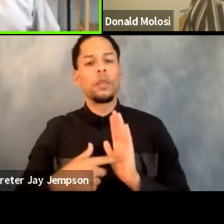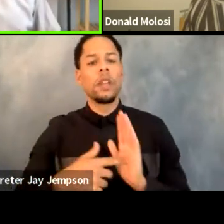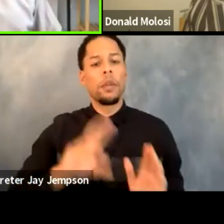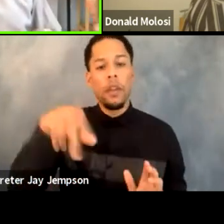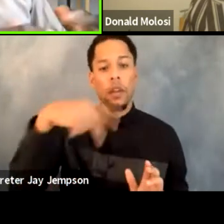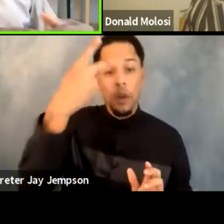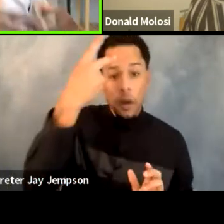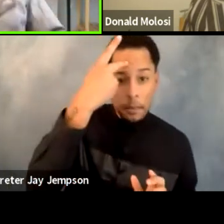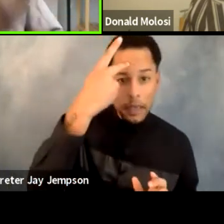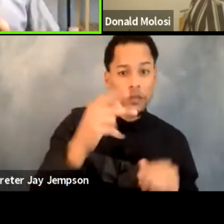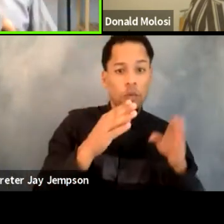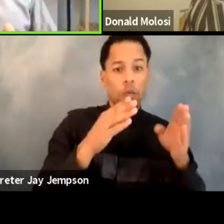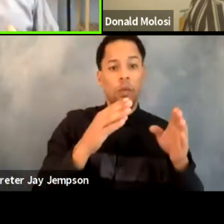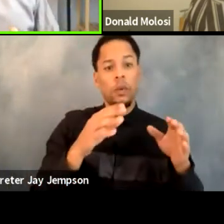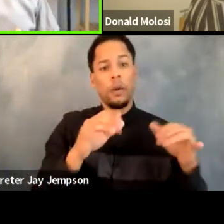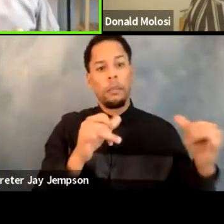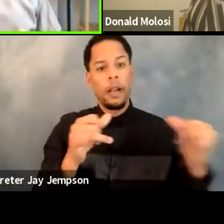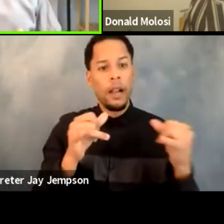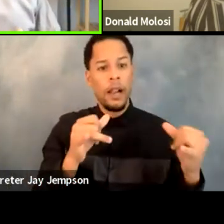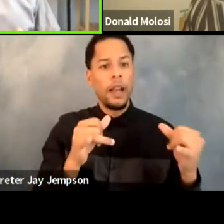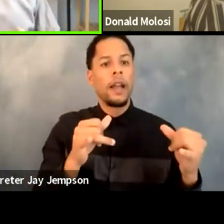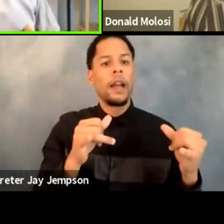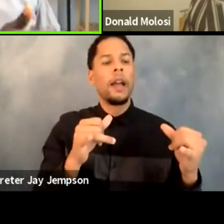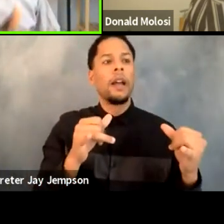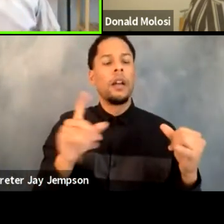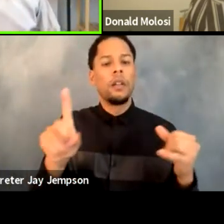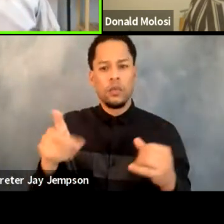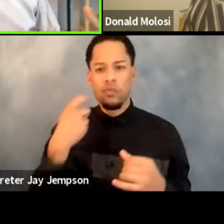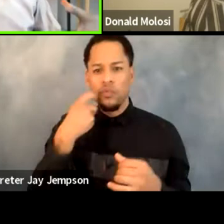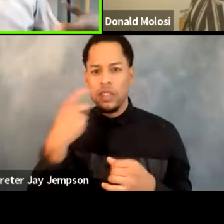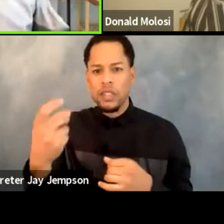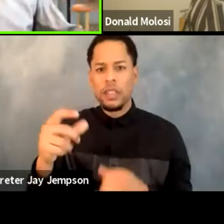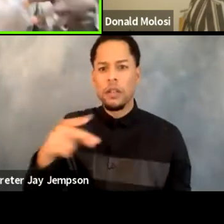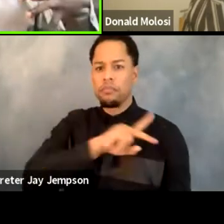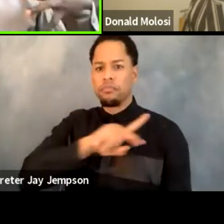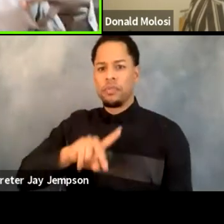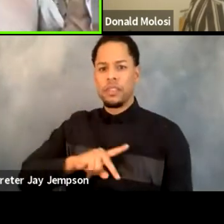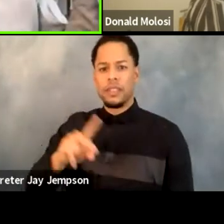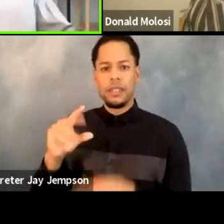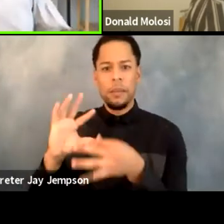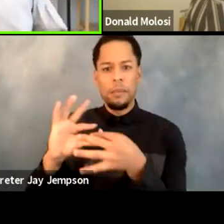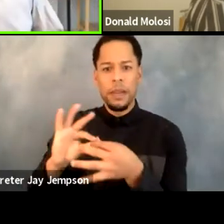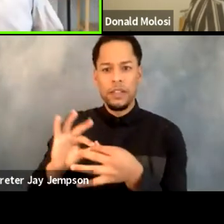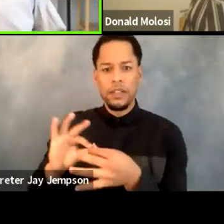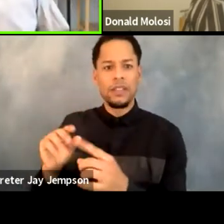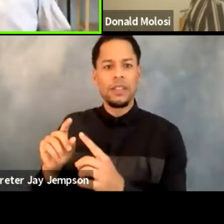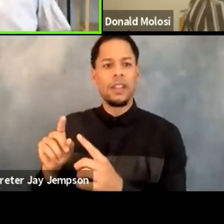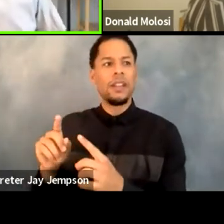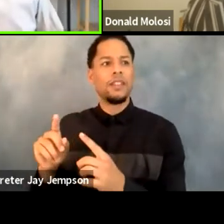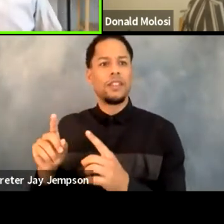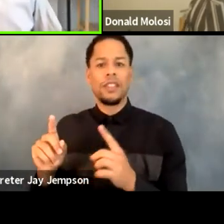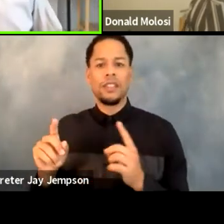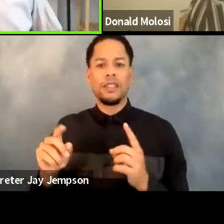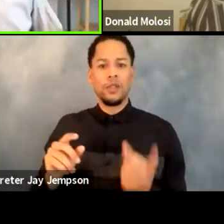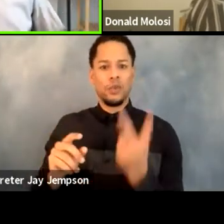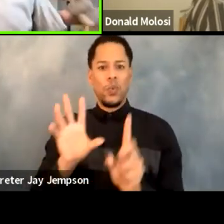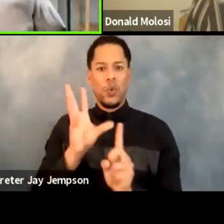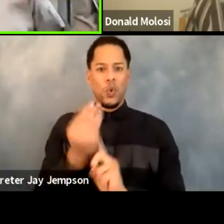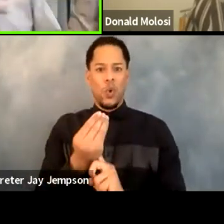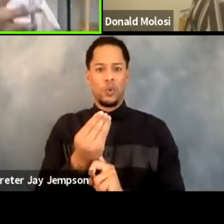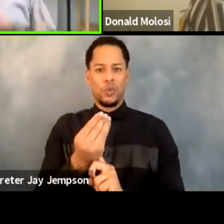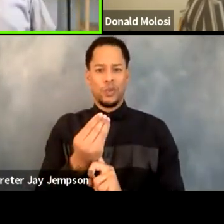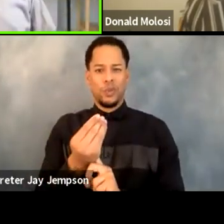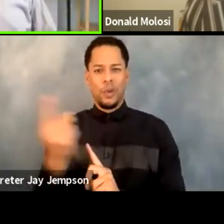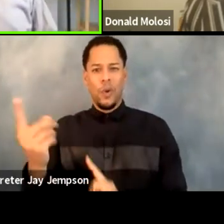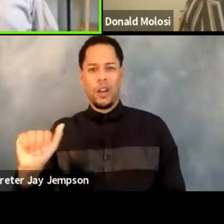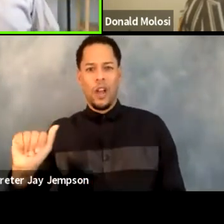also mentioned that, where she had a commission from Austria, and then she's working across two cultures. And the reality is that a person